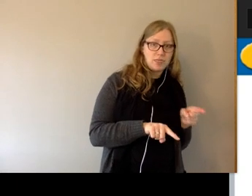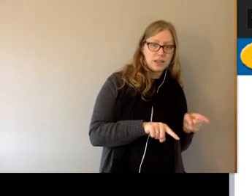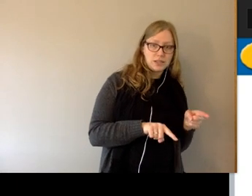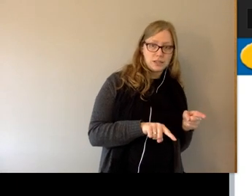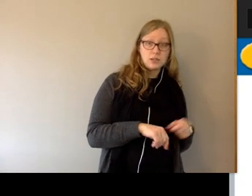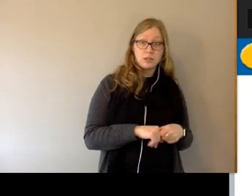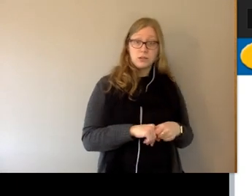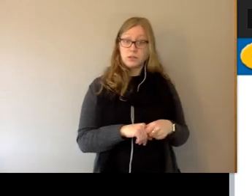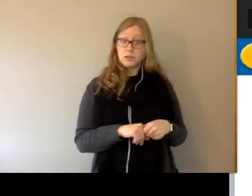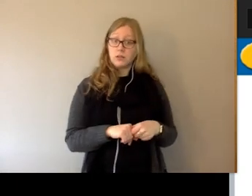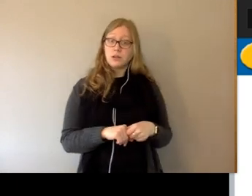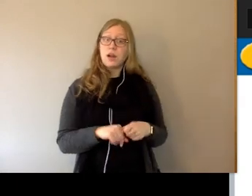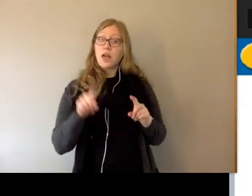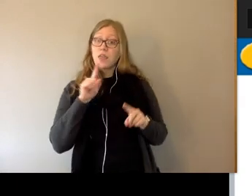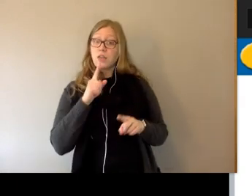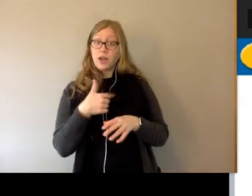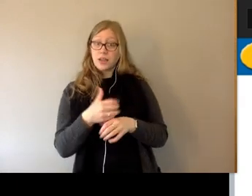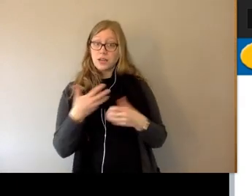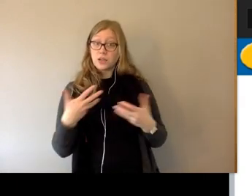And the answer I get is